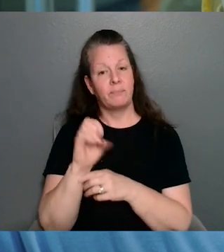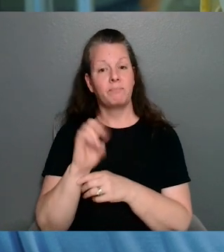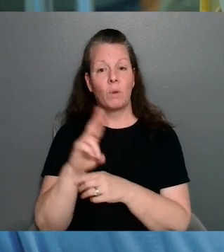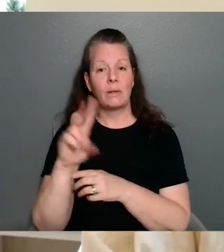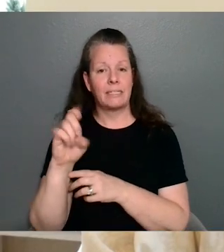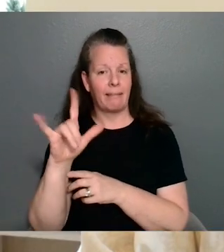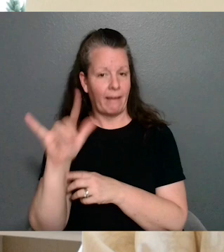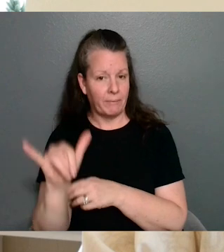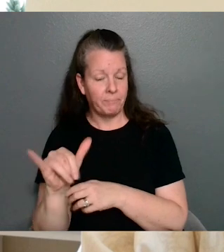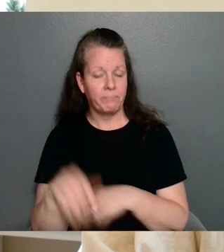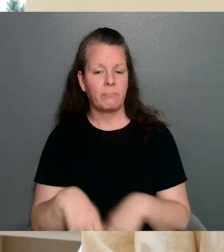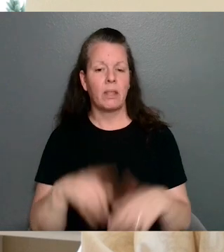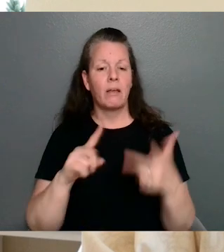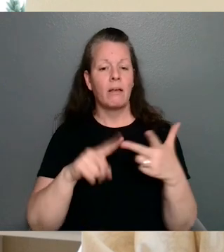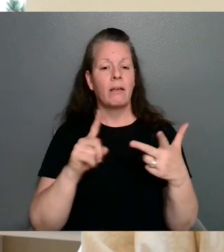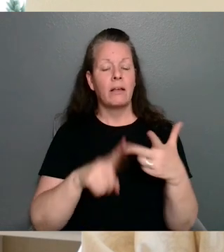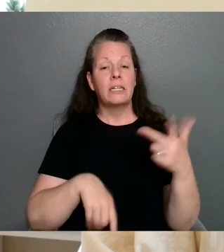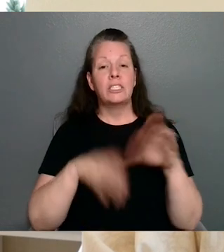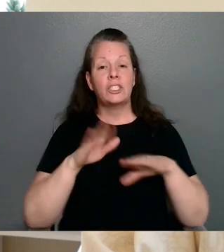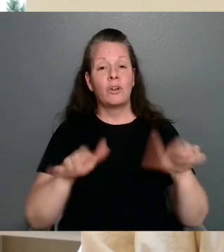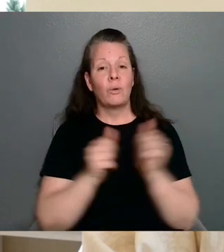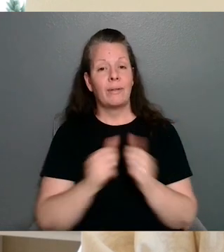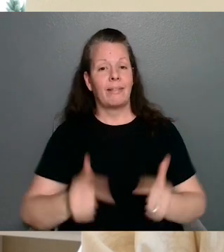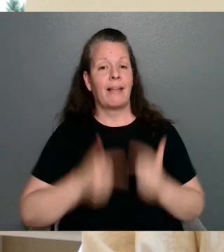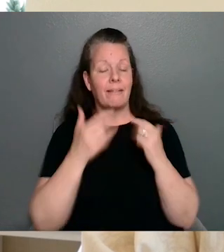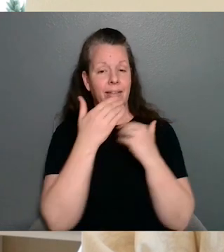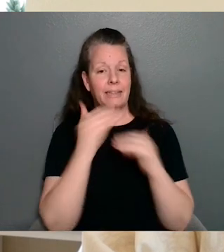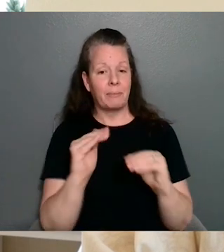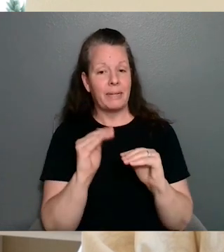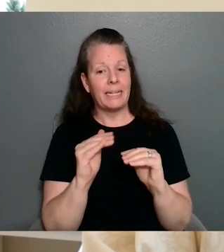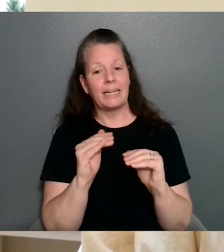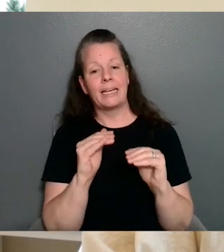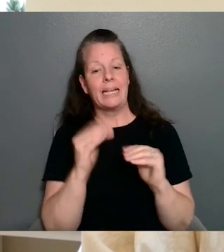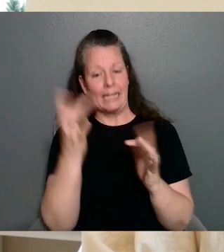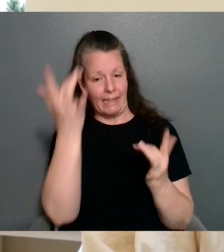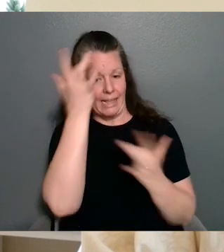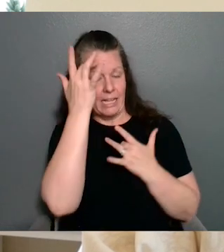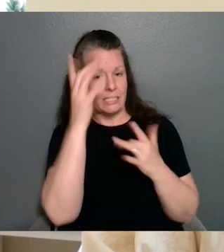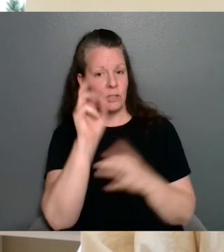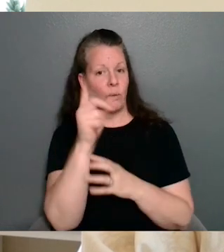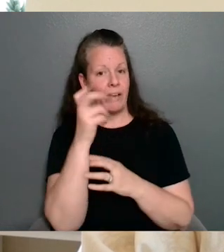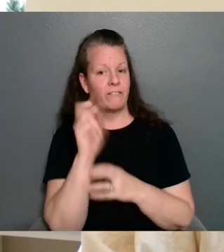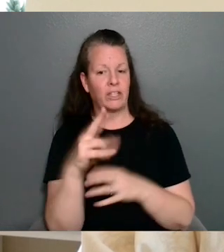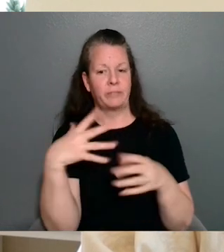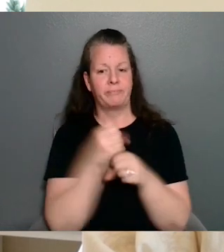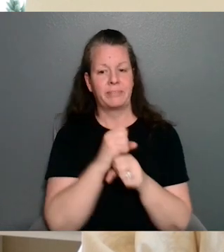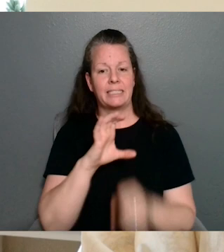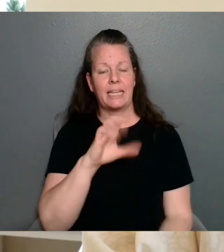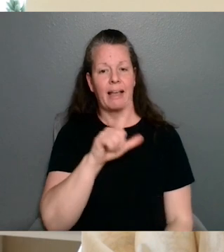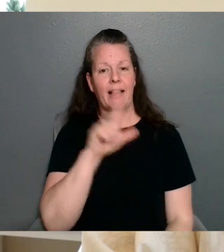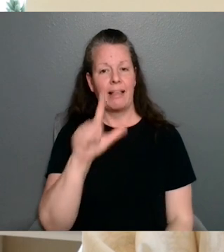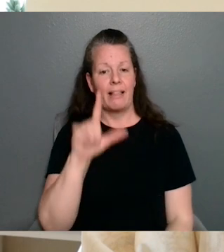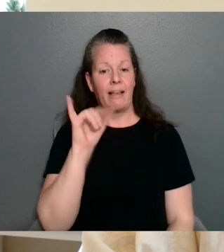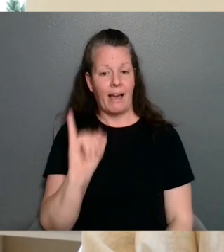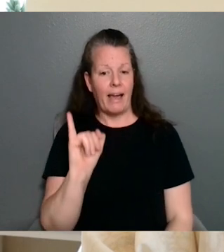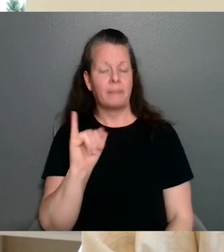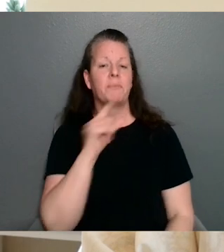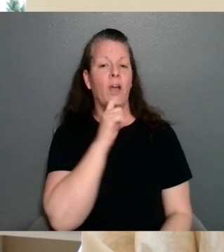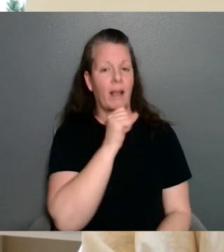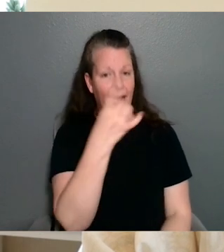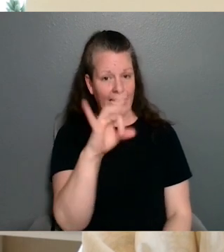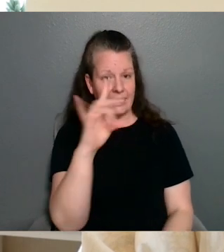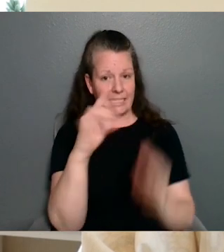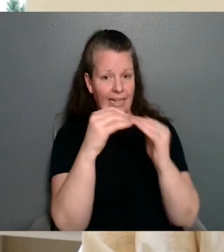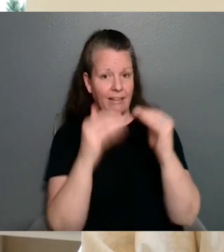delay. Third, the Children with Life-Limiting Illness Waiver, or CLLI, provides services for children who are 18 years of